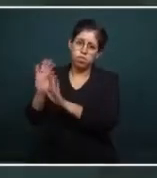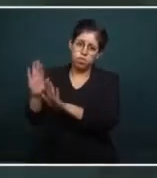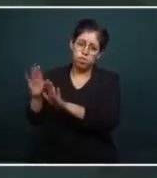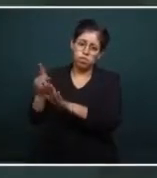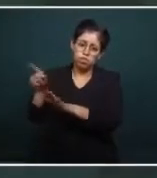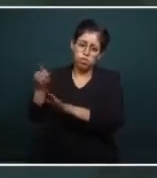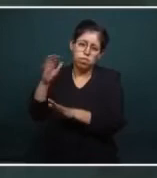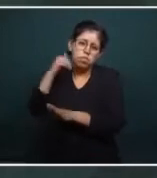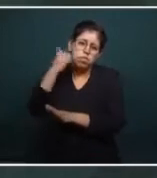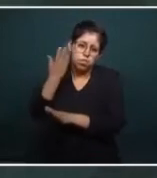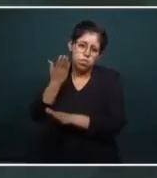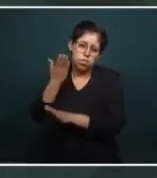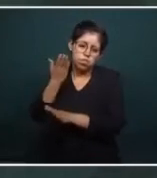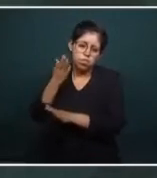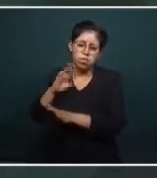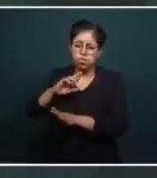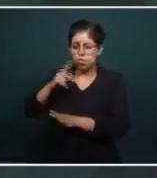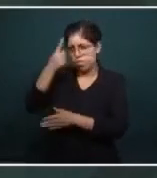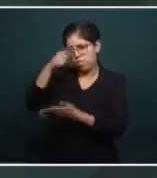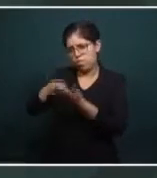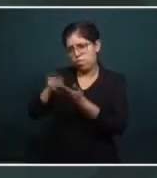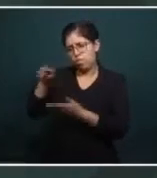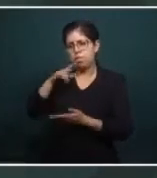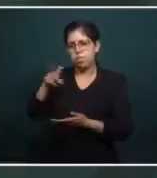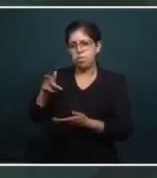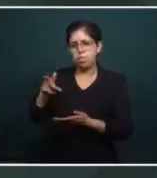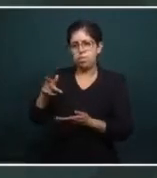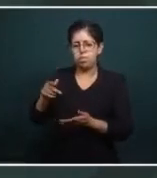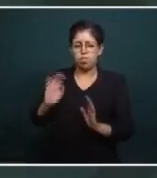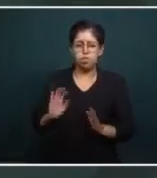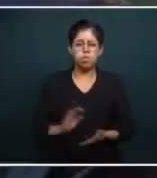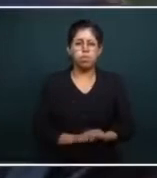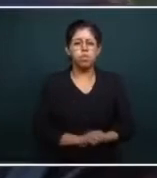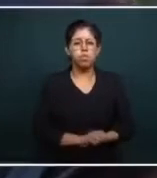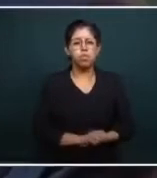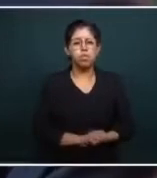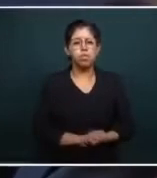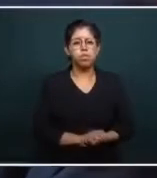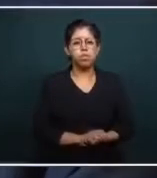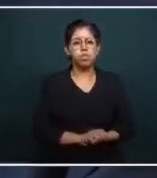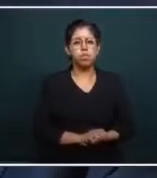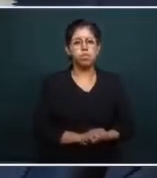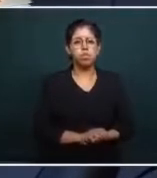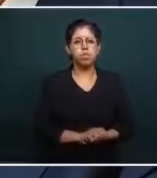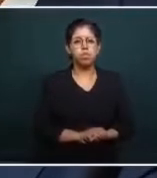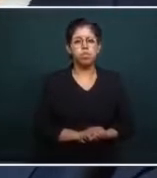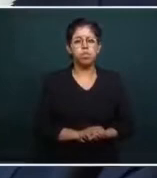conviene what's most convenient, y no descarto and not el que to